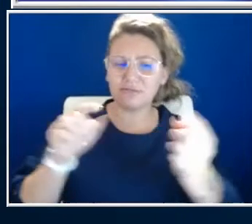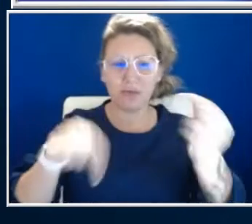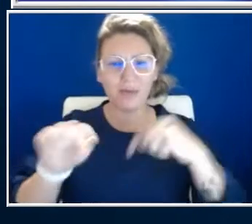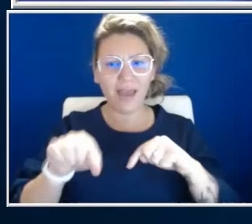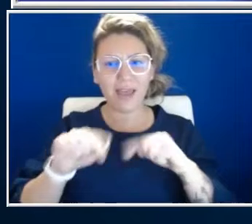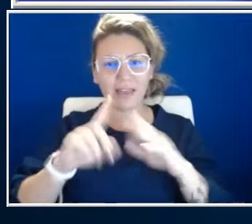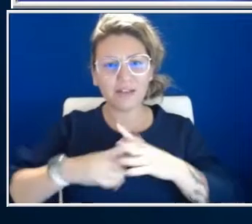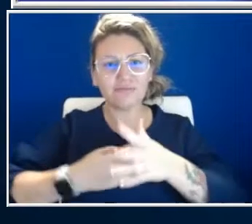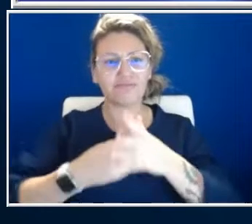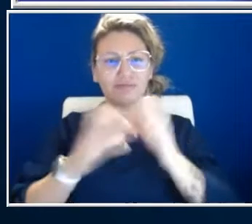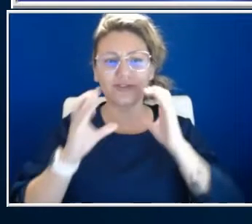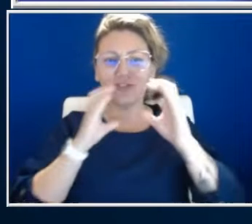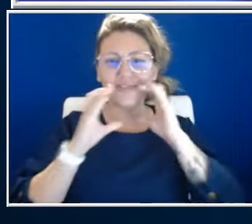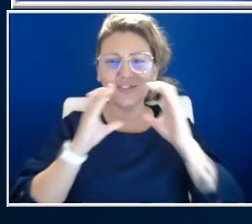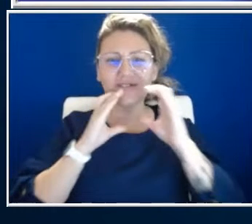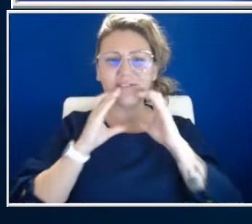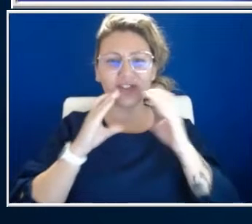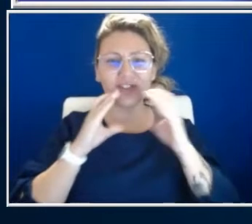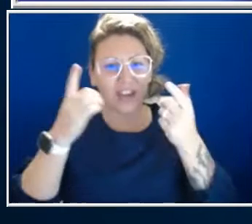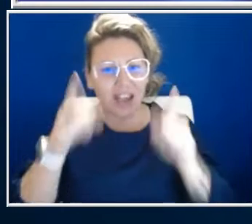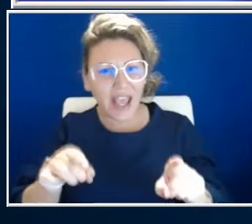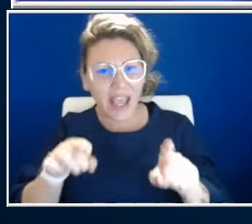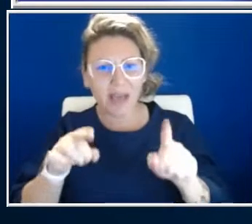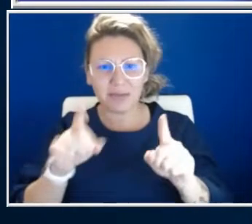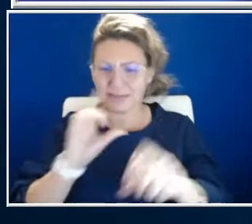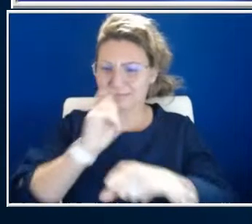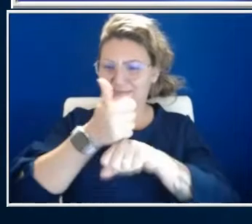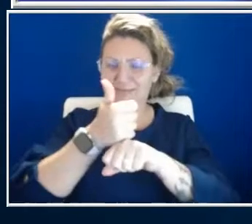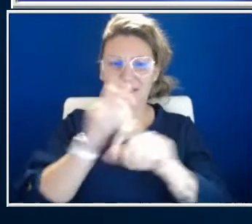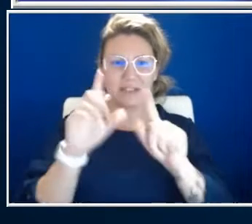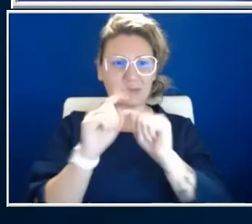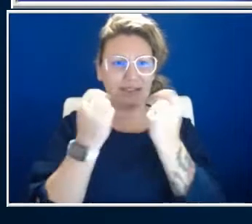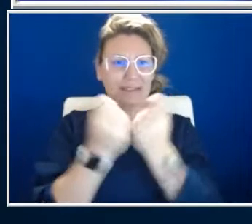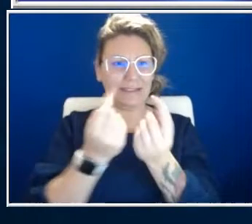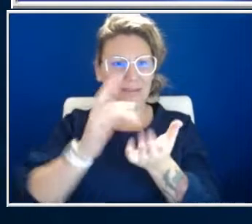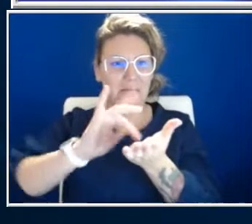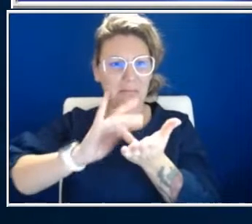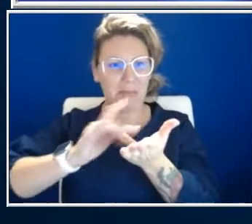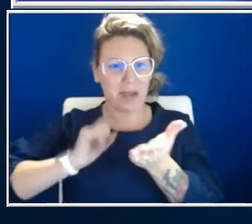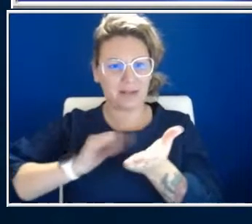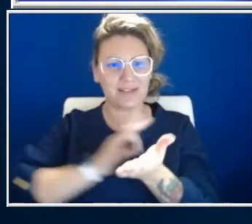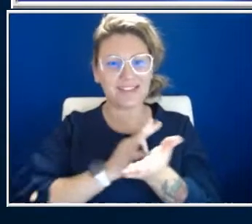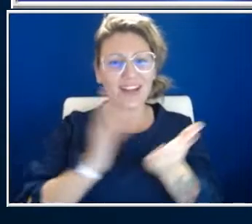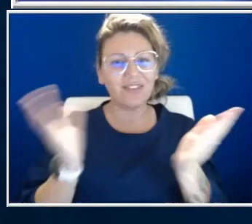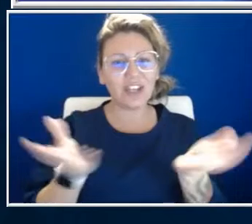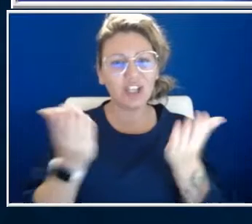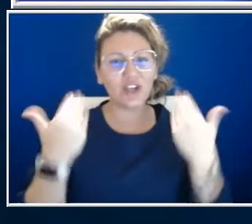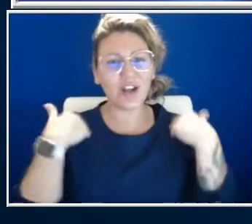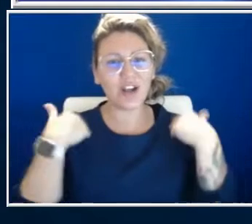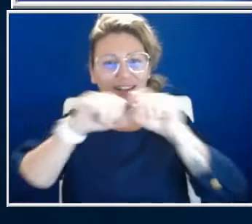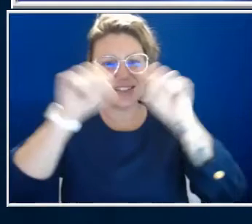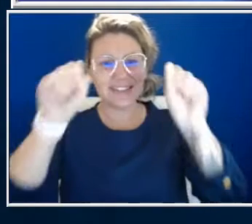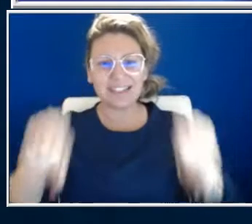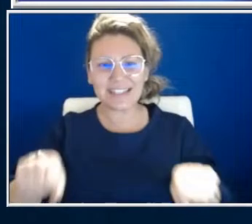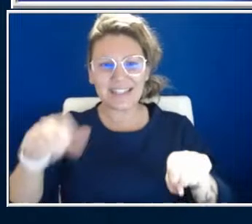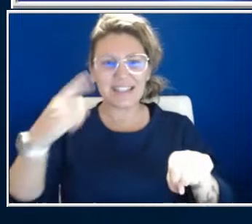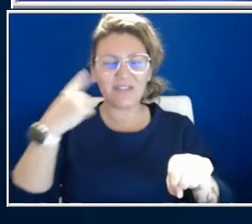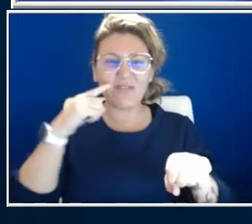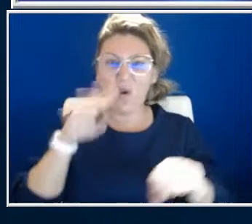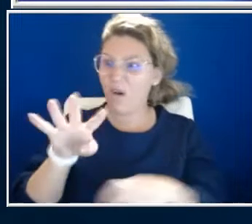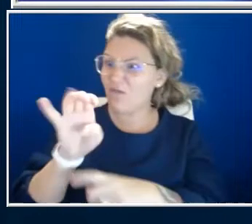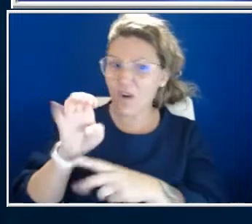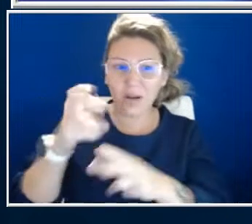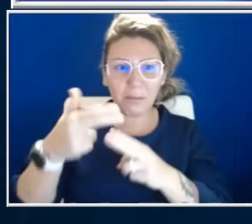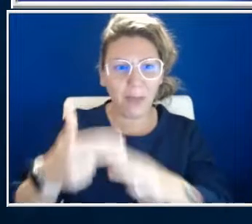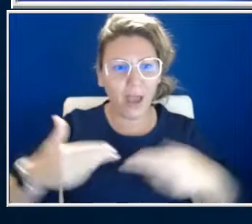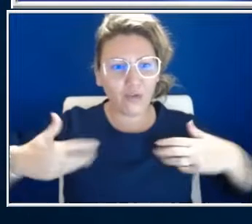to have happened to assemble a team of medical staff here at the health system to help operate on a 400-pound gorilla. Certainly